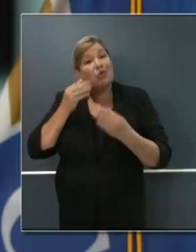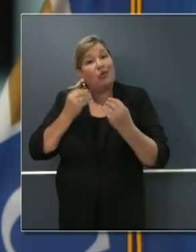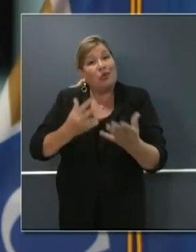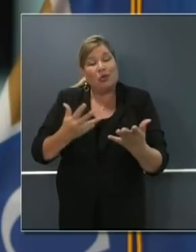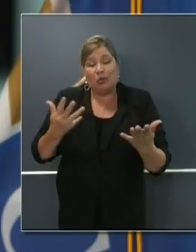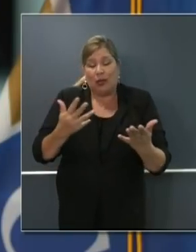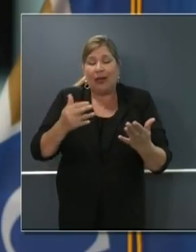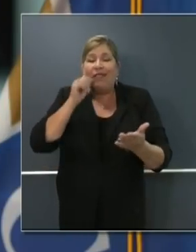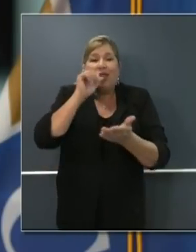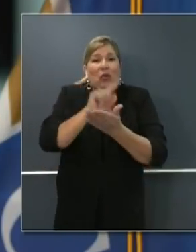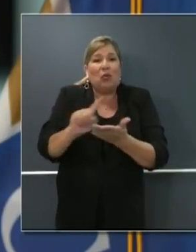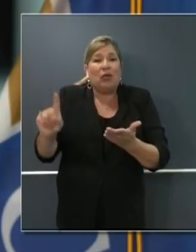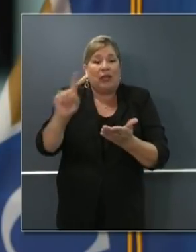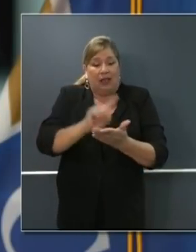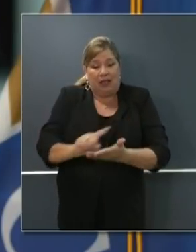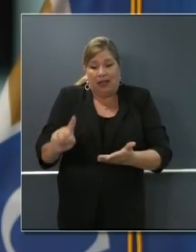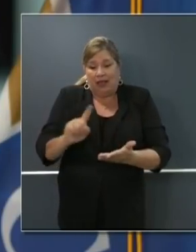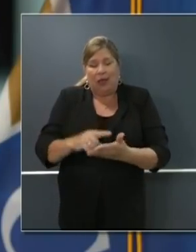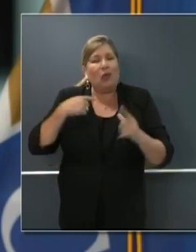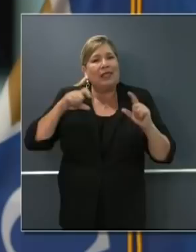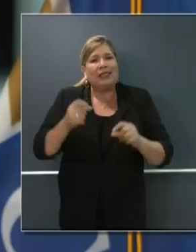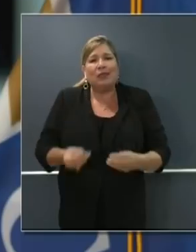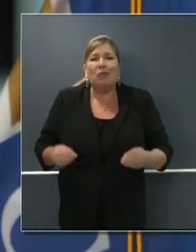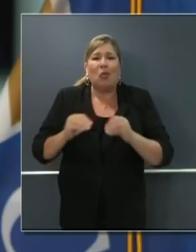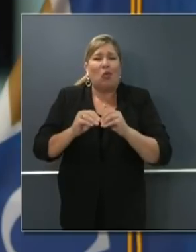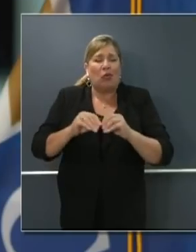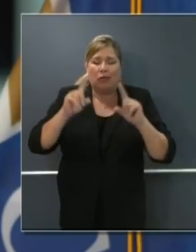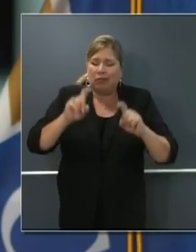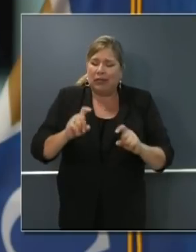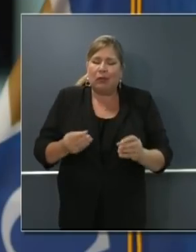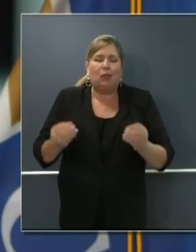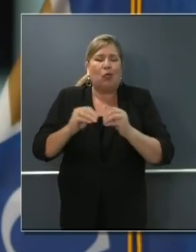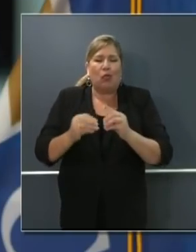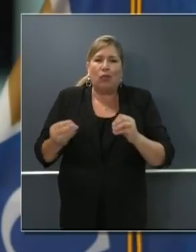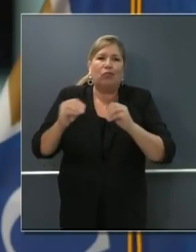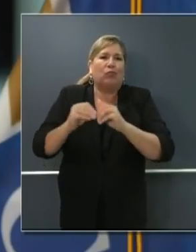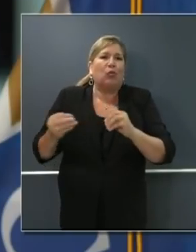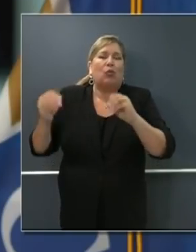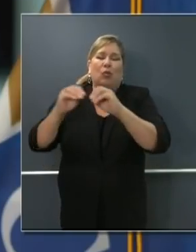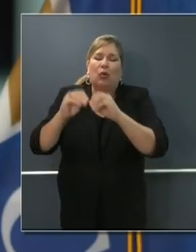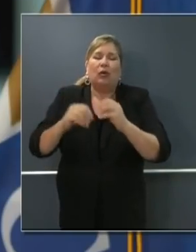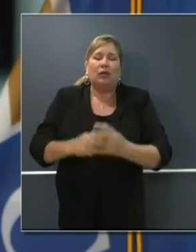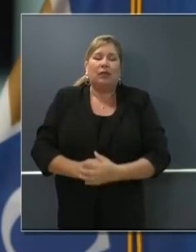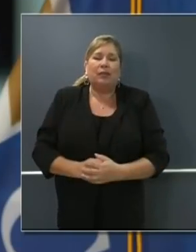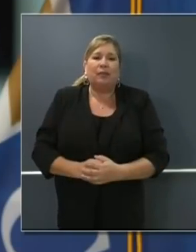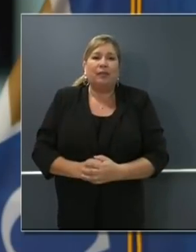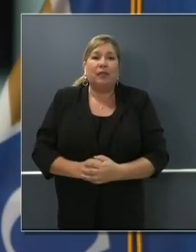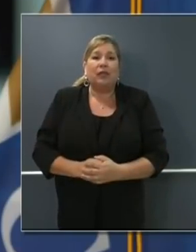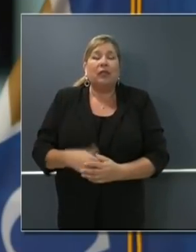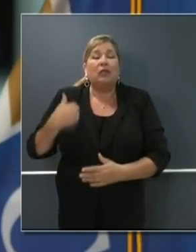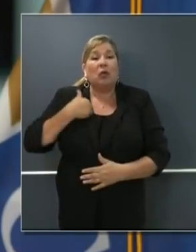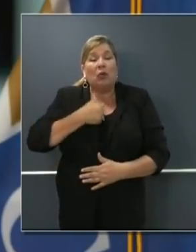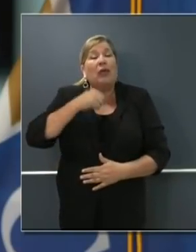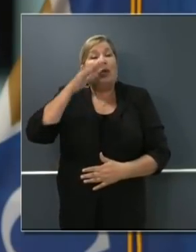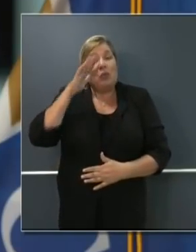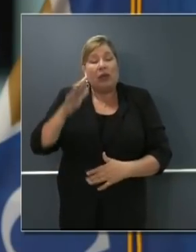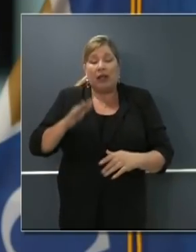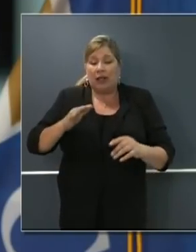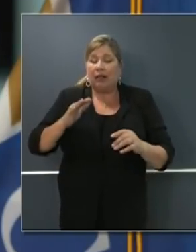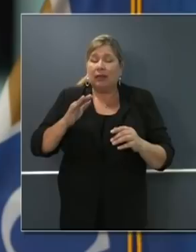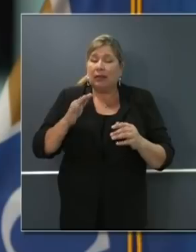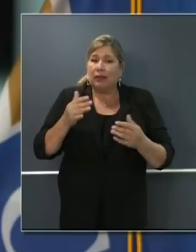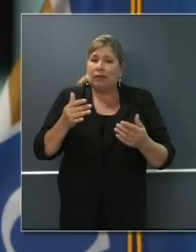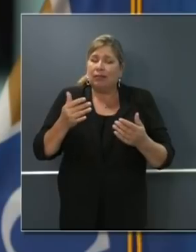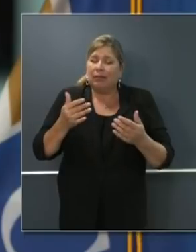a weekly basis, and we're going to broaden that access and, again, provide just not testing episodically, this is a really